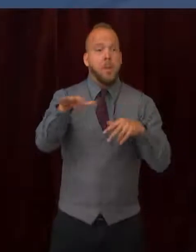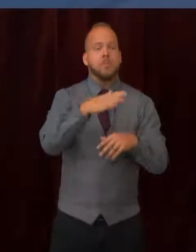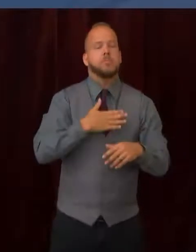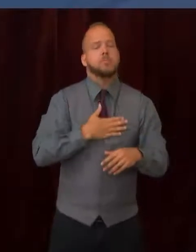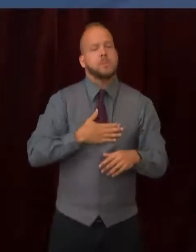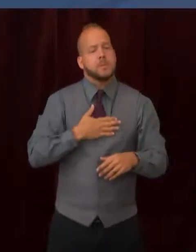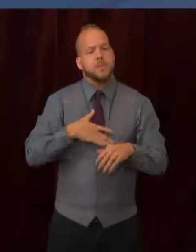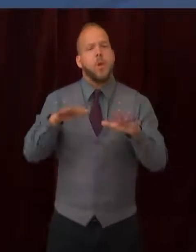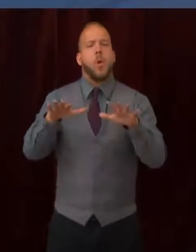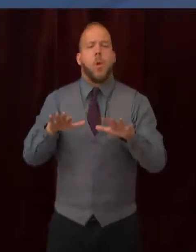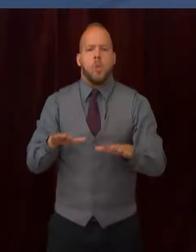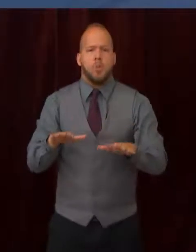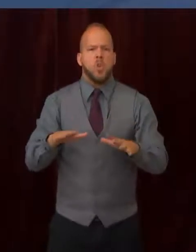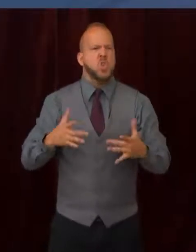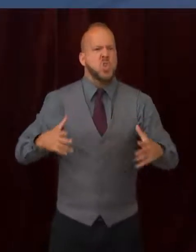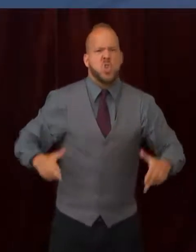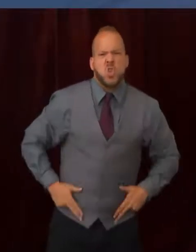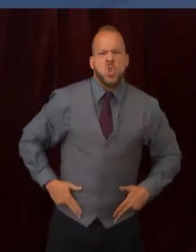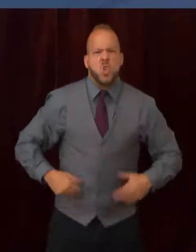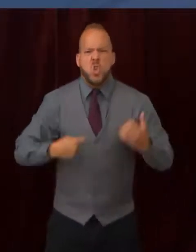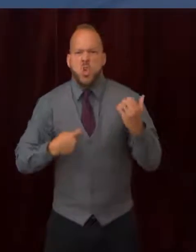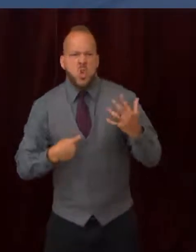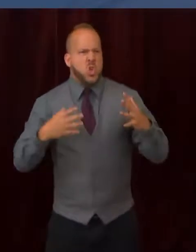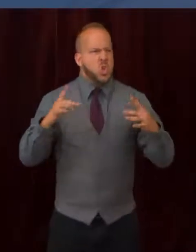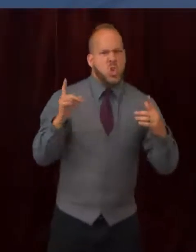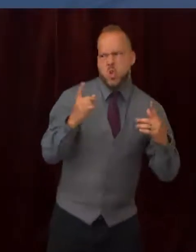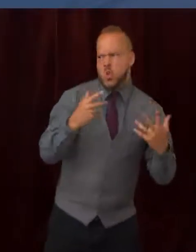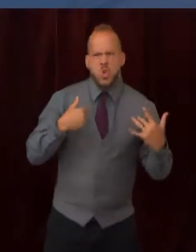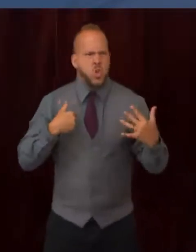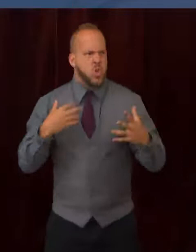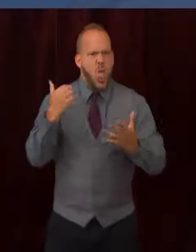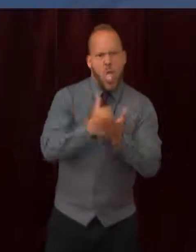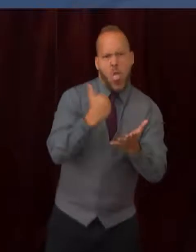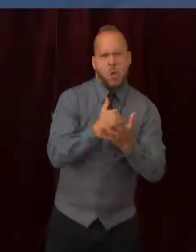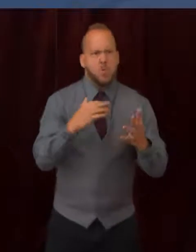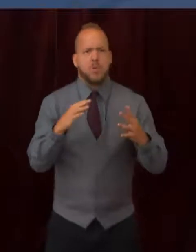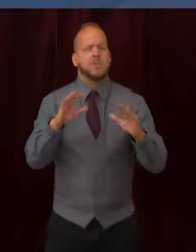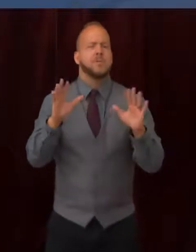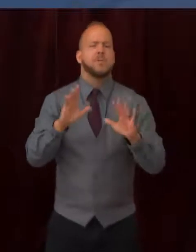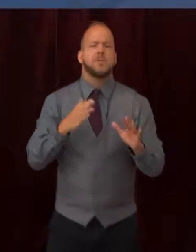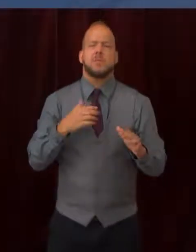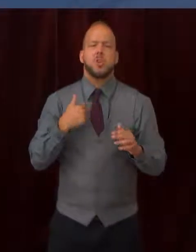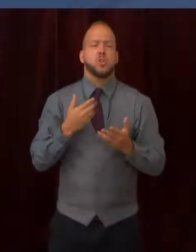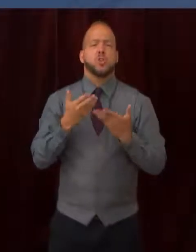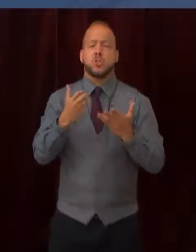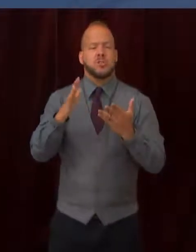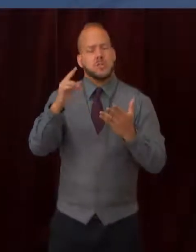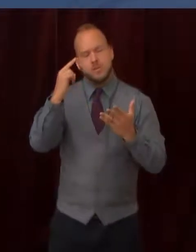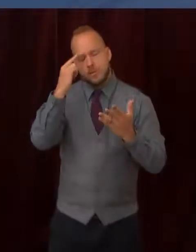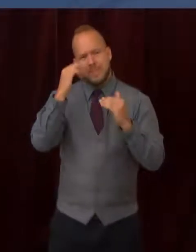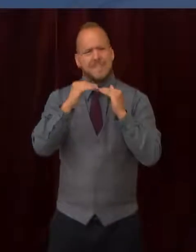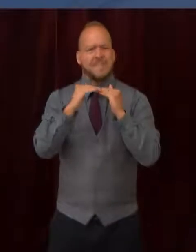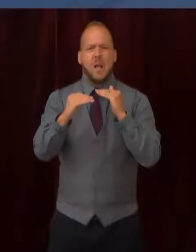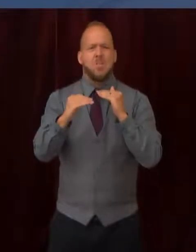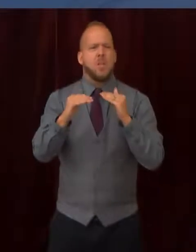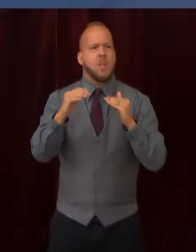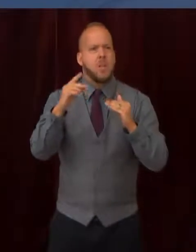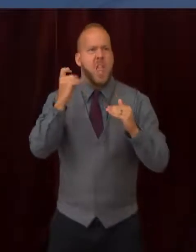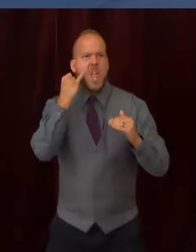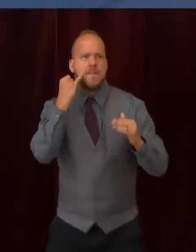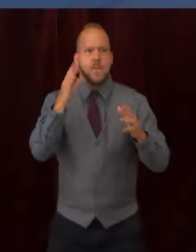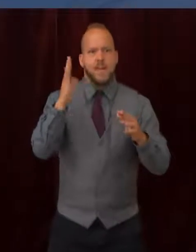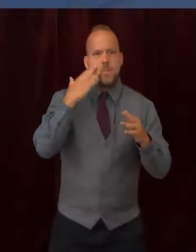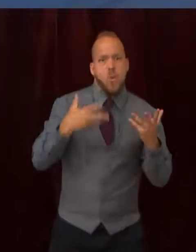Let's just keep our heads level and on our shoulders and work our way through this. But we're not armed because we don't